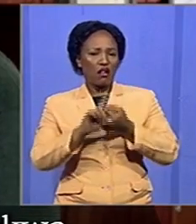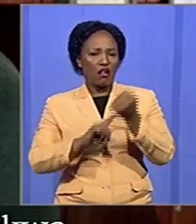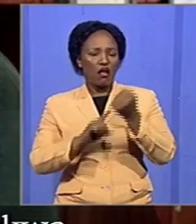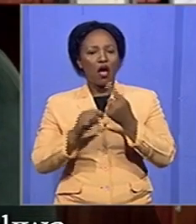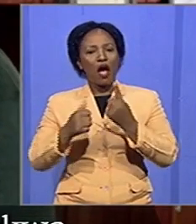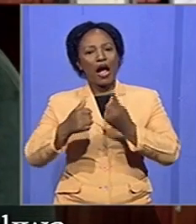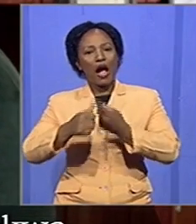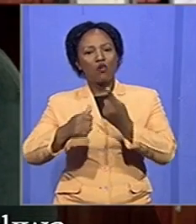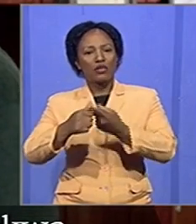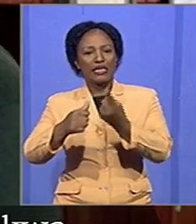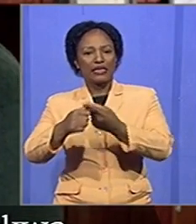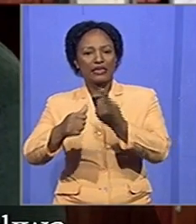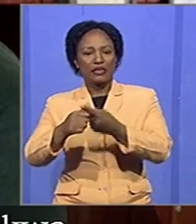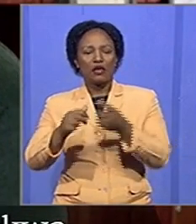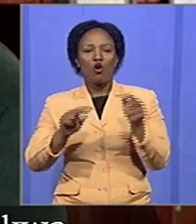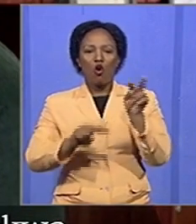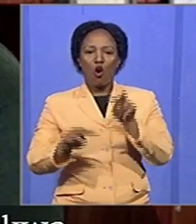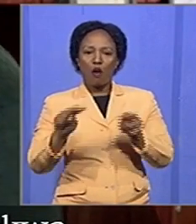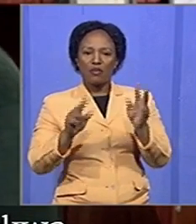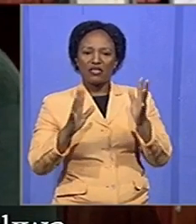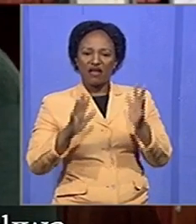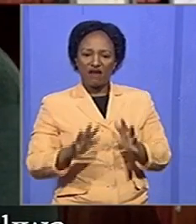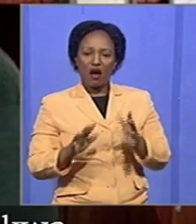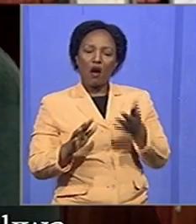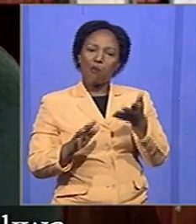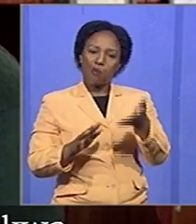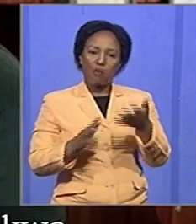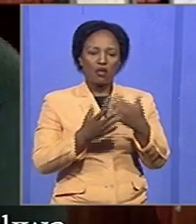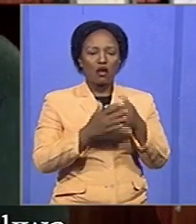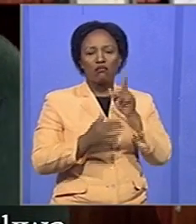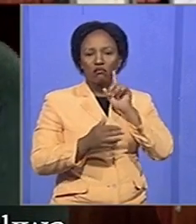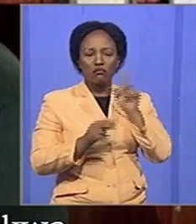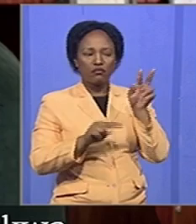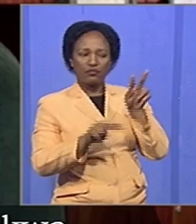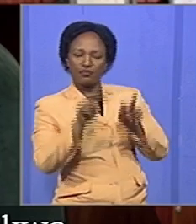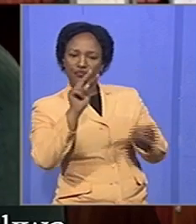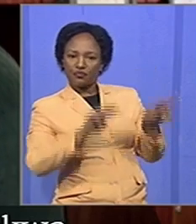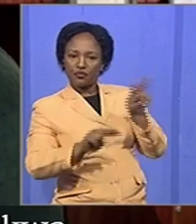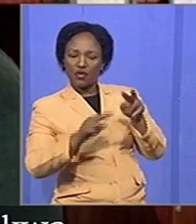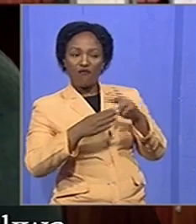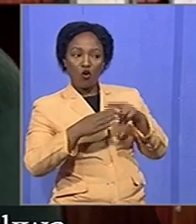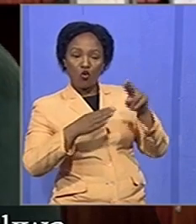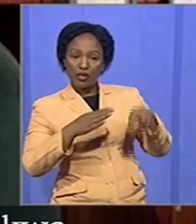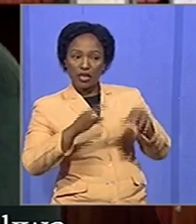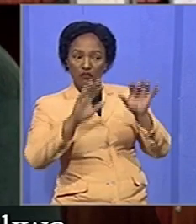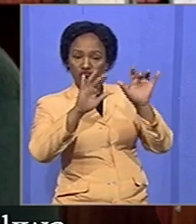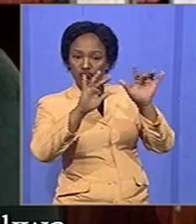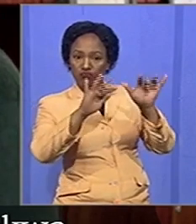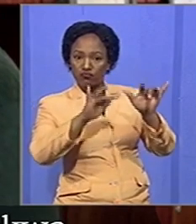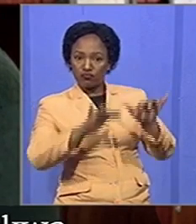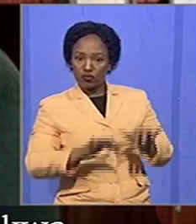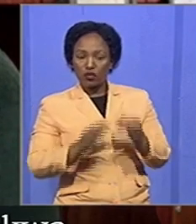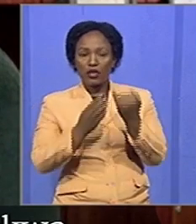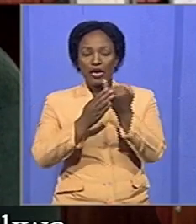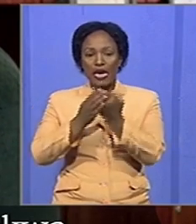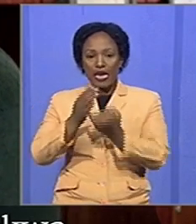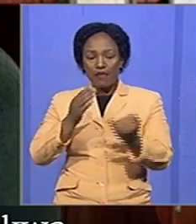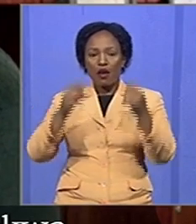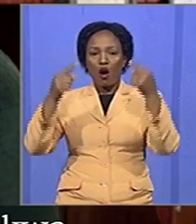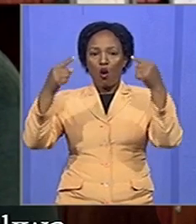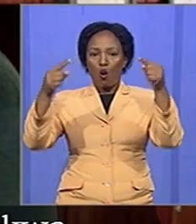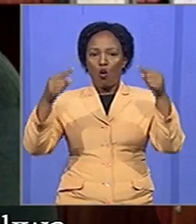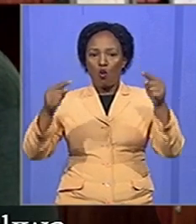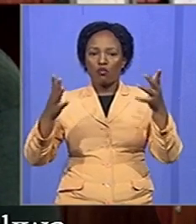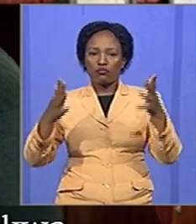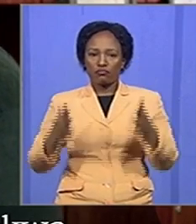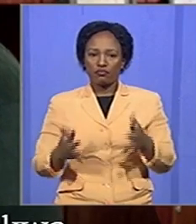agents are present, observers are present all the time, they can check what is happening. When we do our results capturing, we have independent auditors who